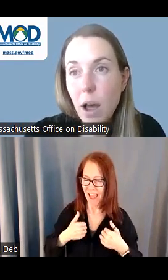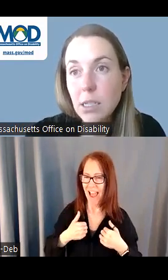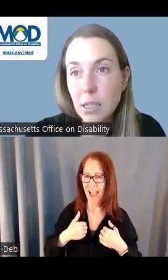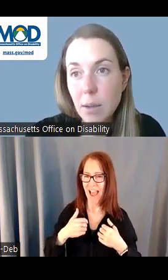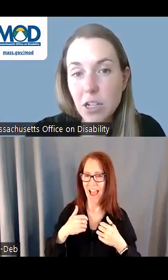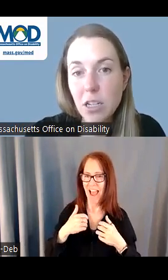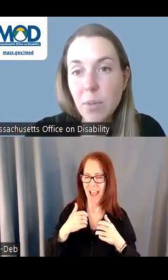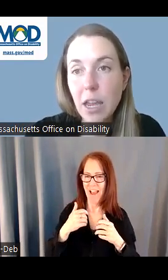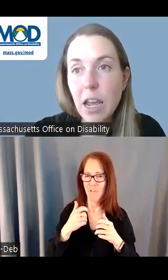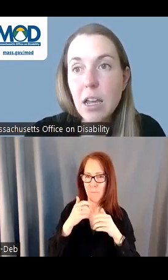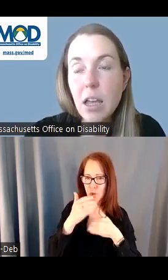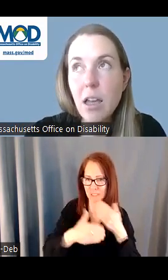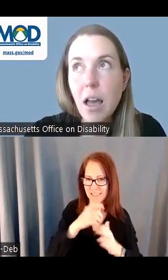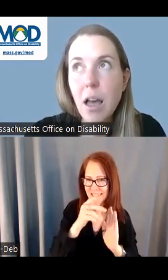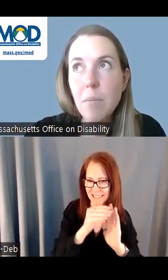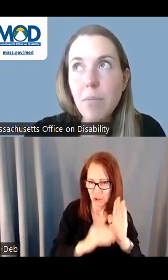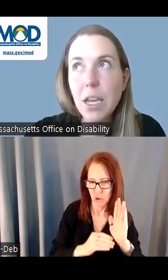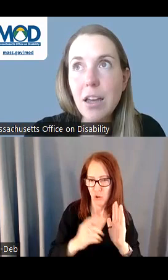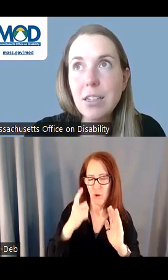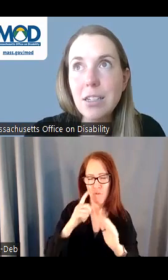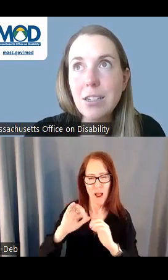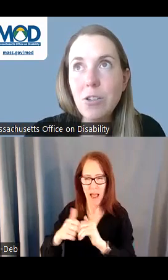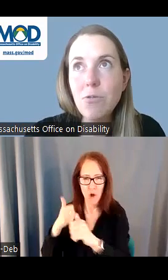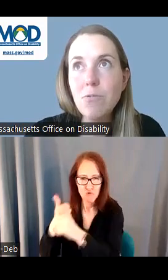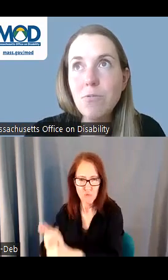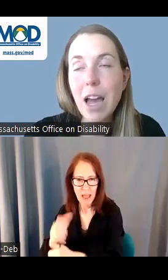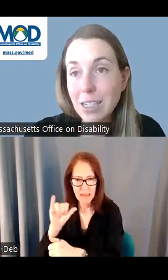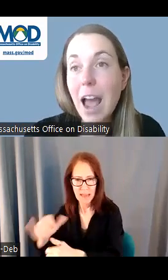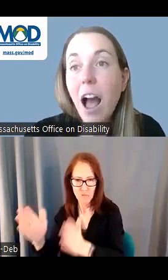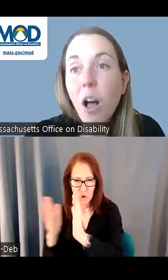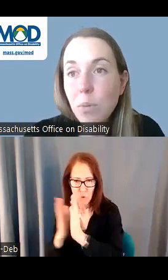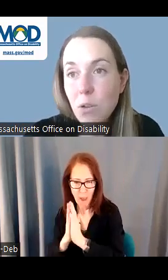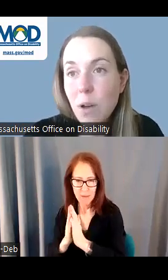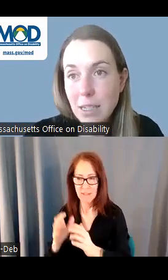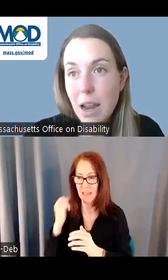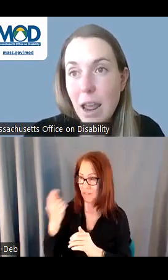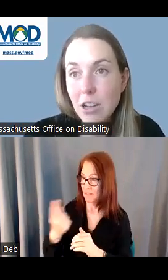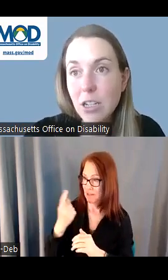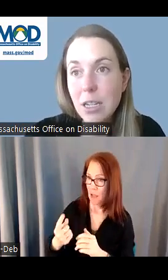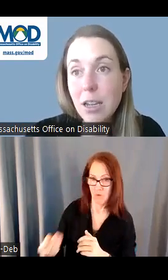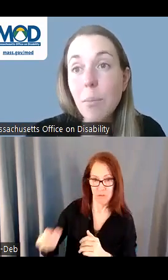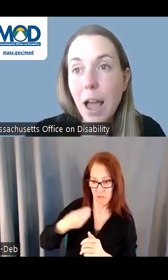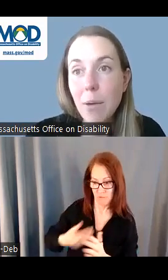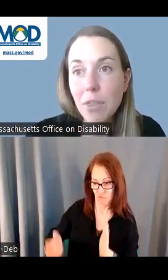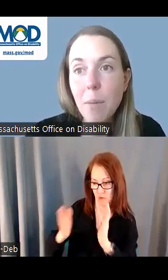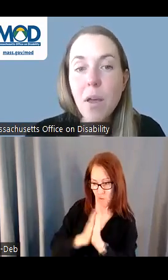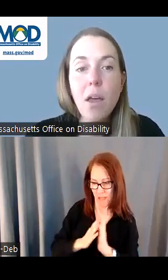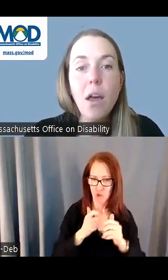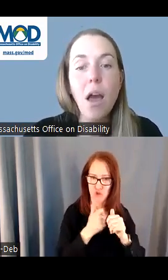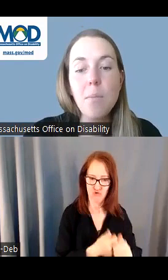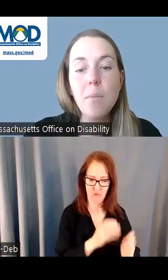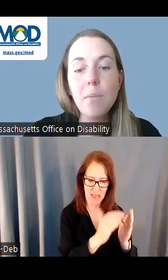these requests, as I mentioned at the beginning, because that's going to help you as an agency comply with